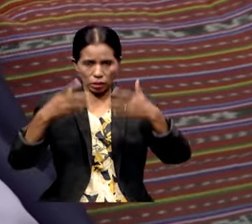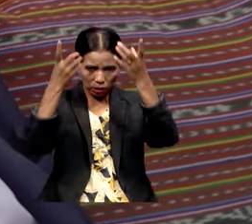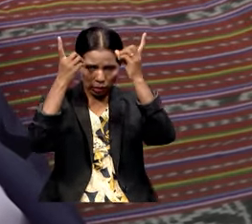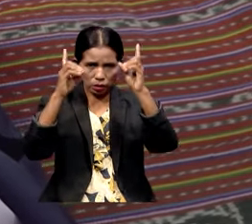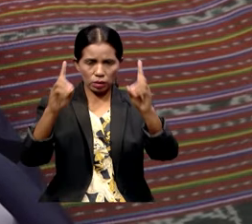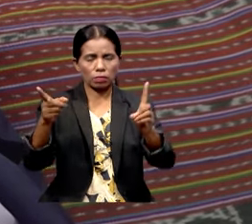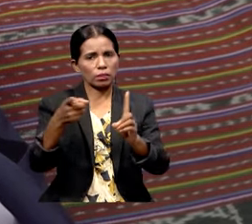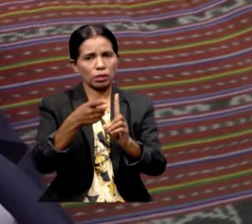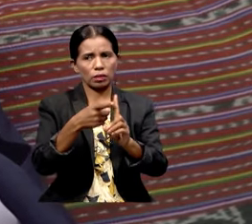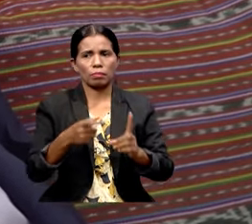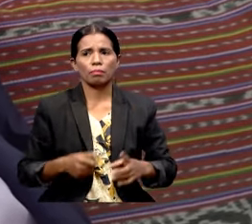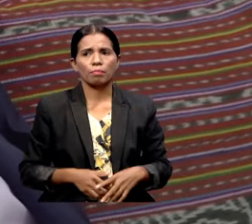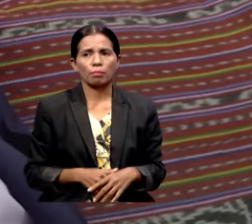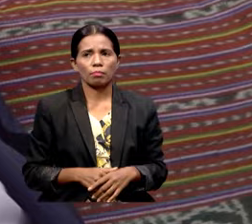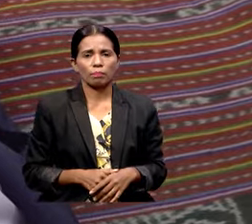positiva ruma.